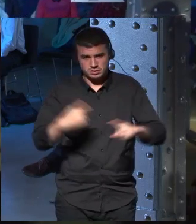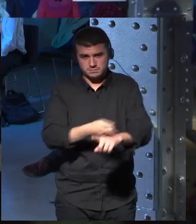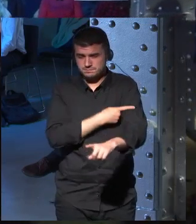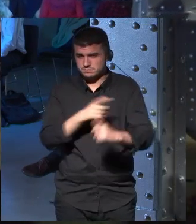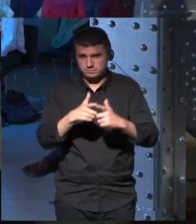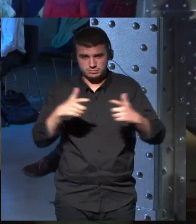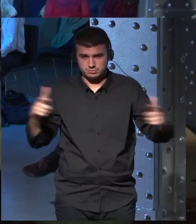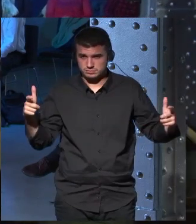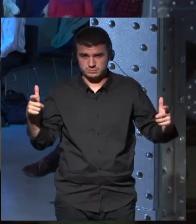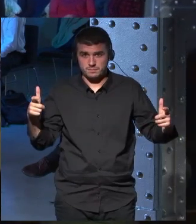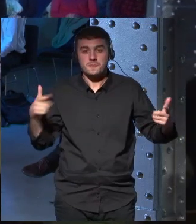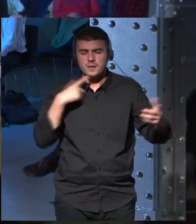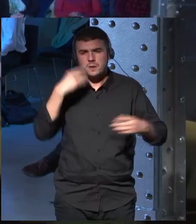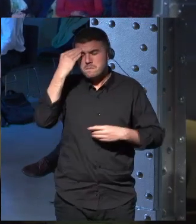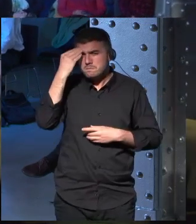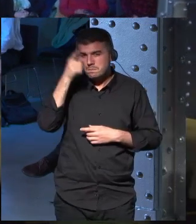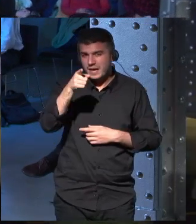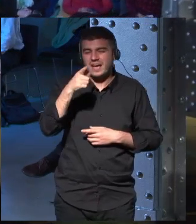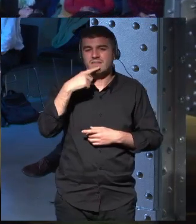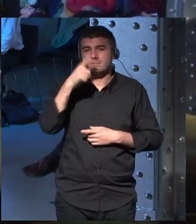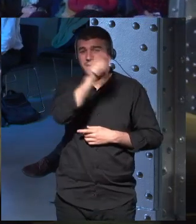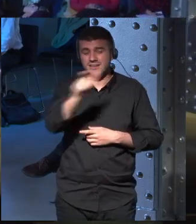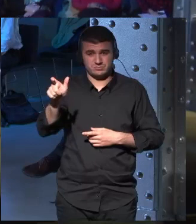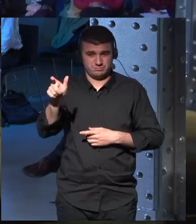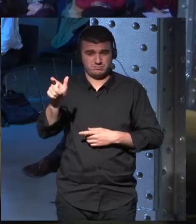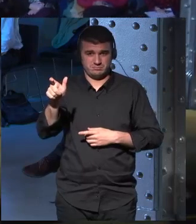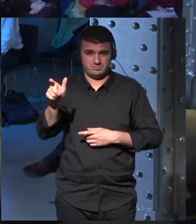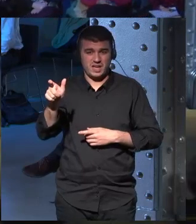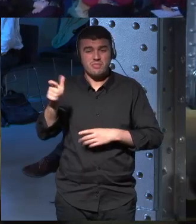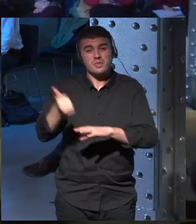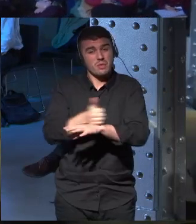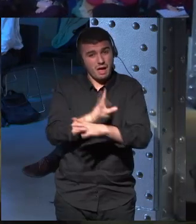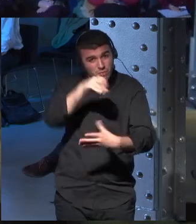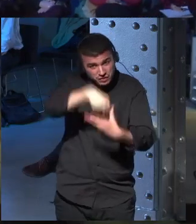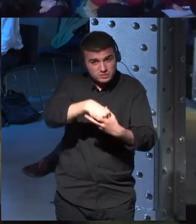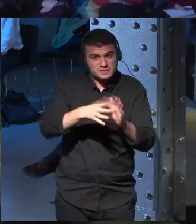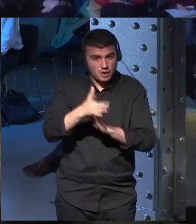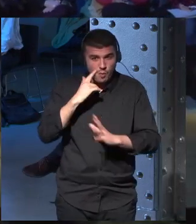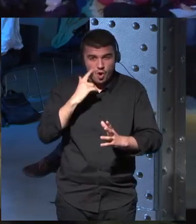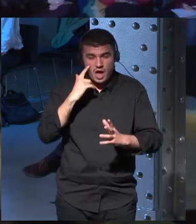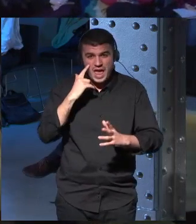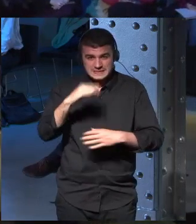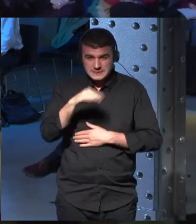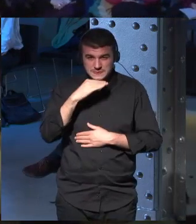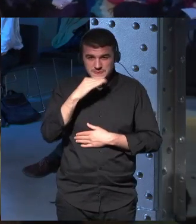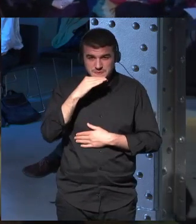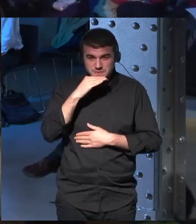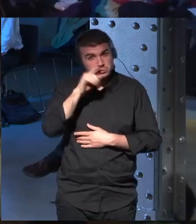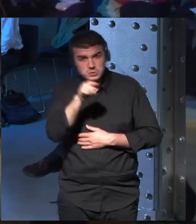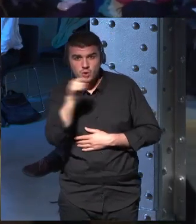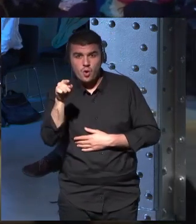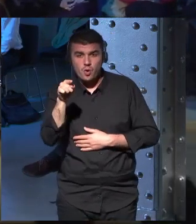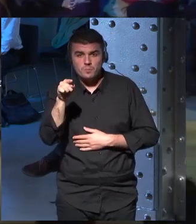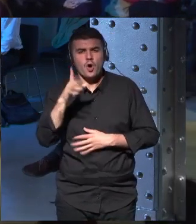point? And might a similar point not be made about the vegetarianism